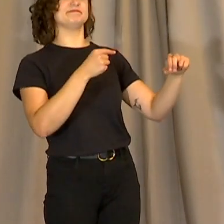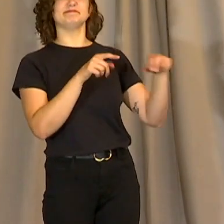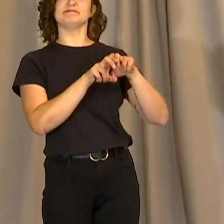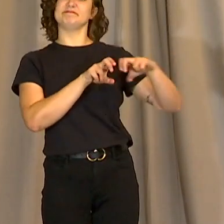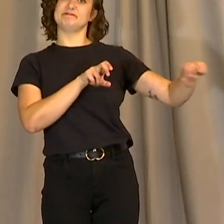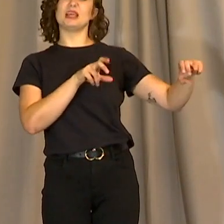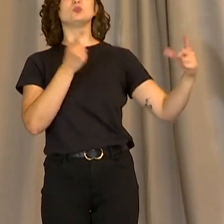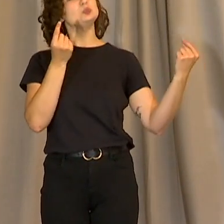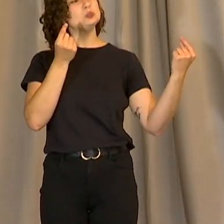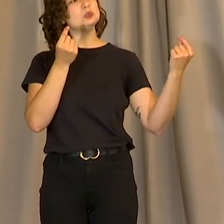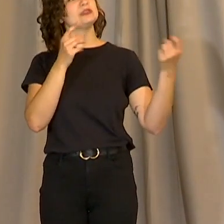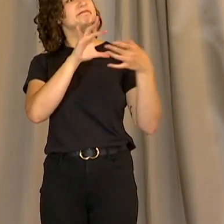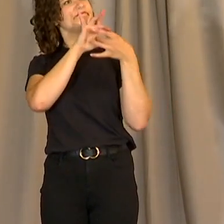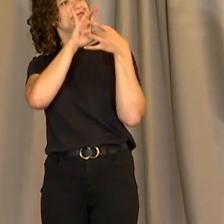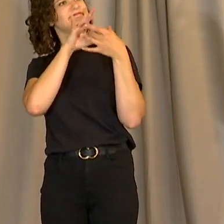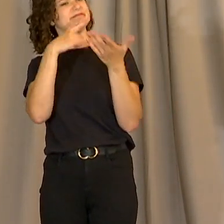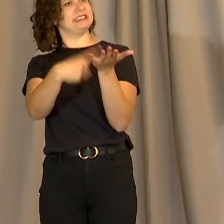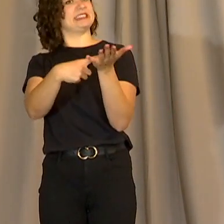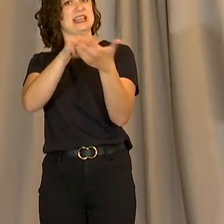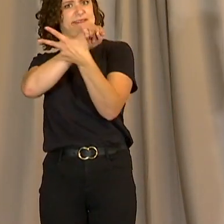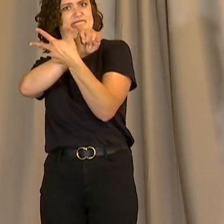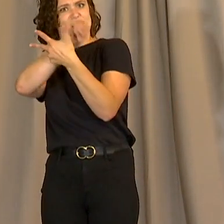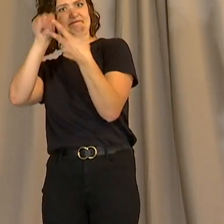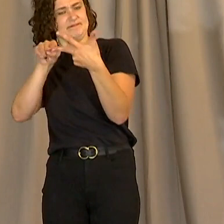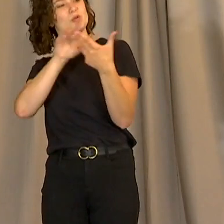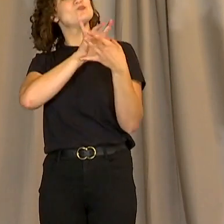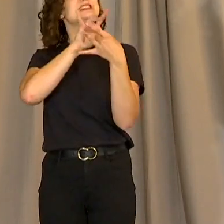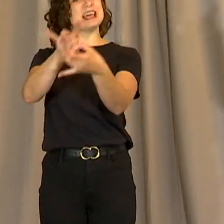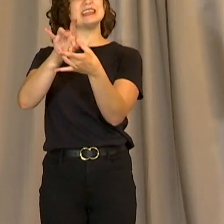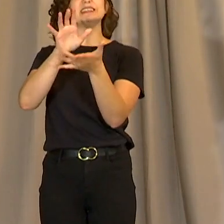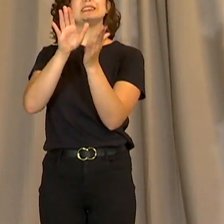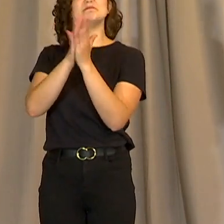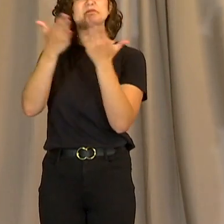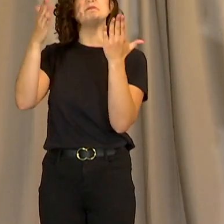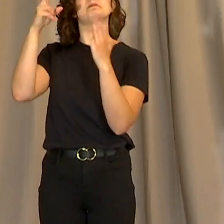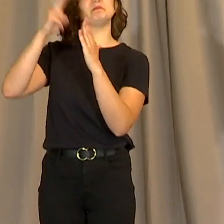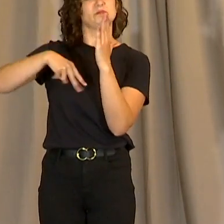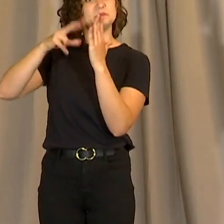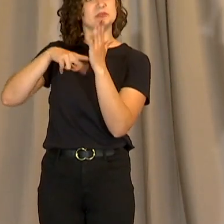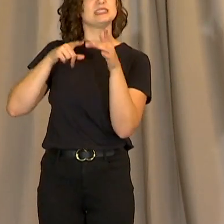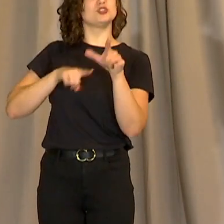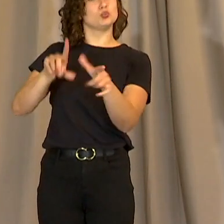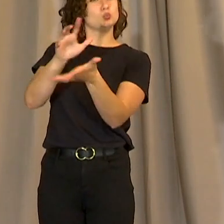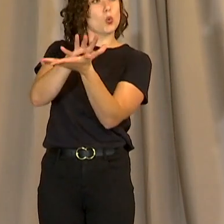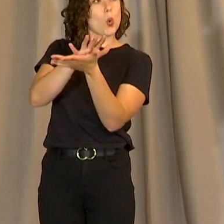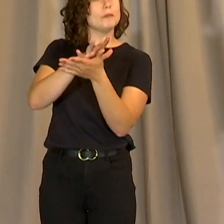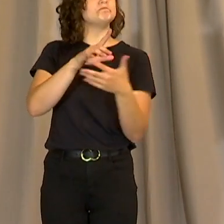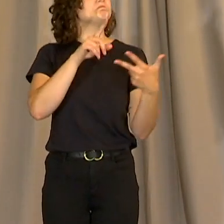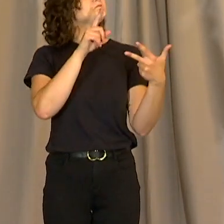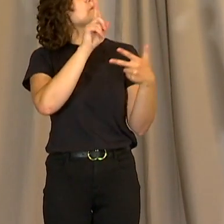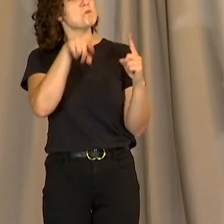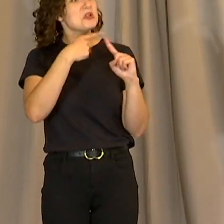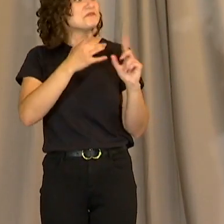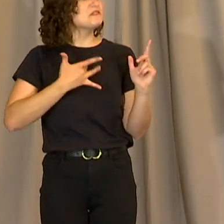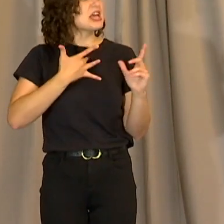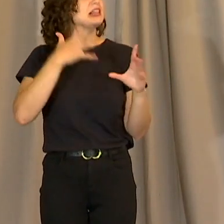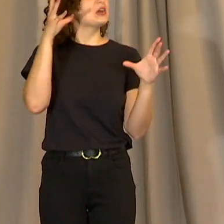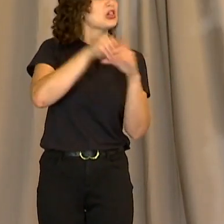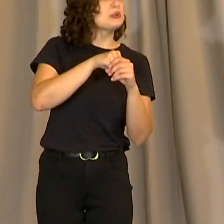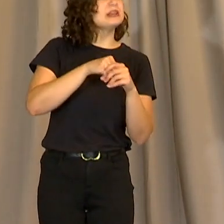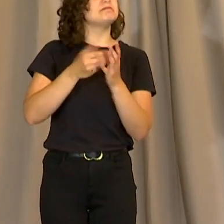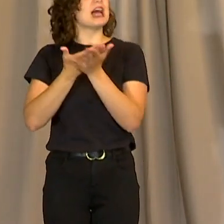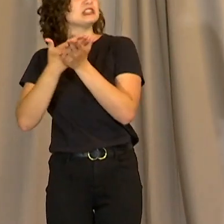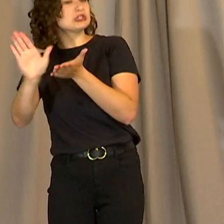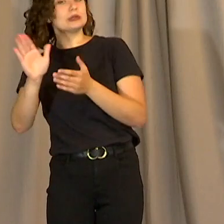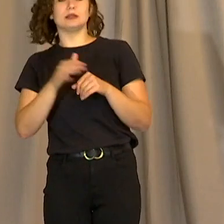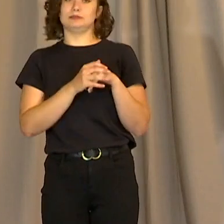to literature and the literature that they're asked to read in school. When did they feel included in that? When did they feel excluded? And out of the mouths of babes,